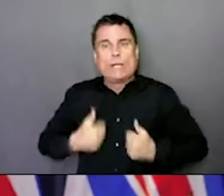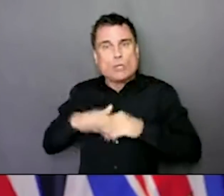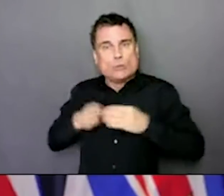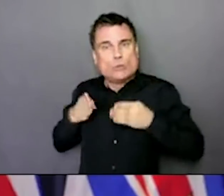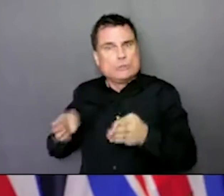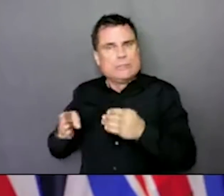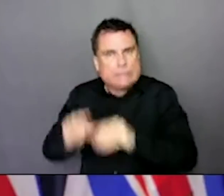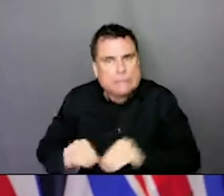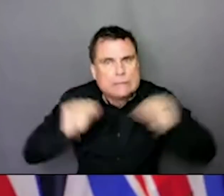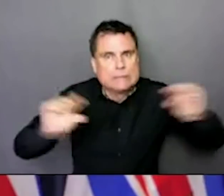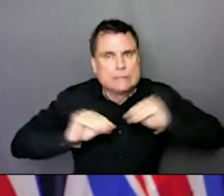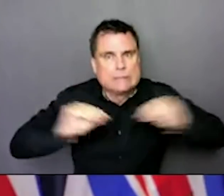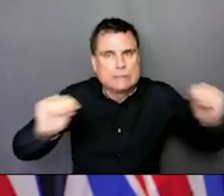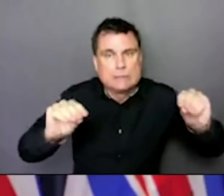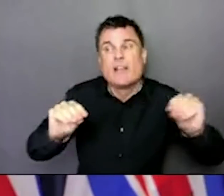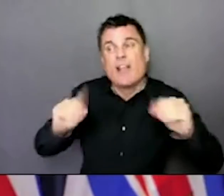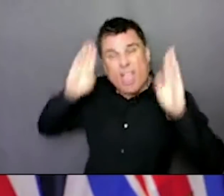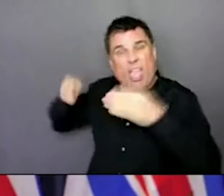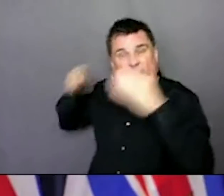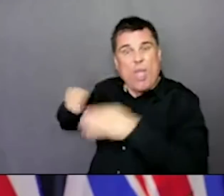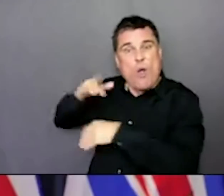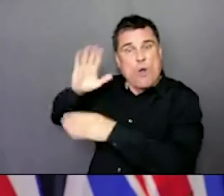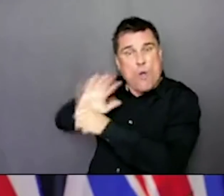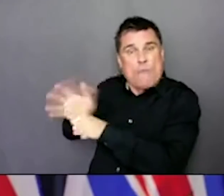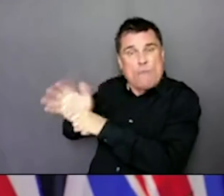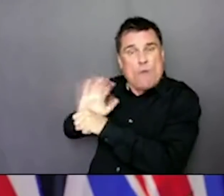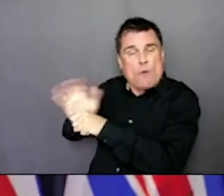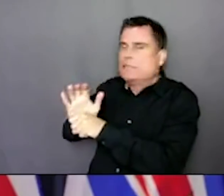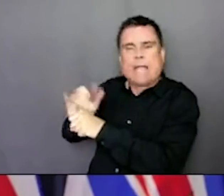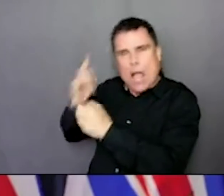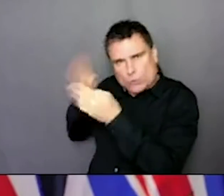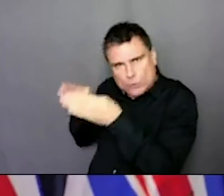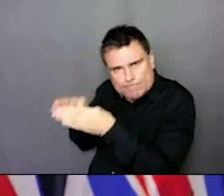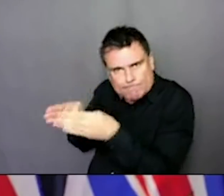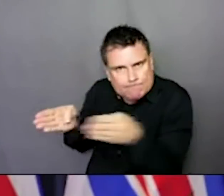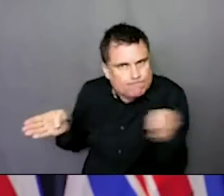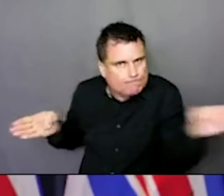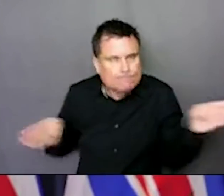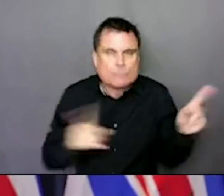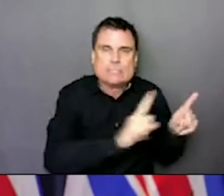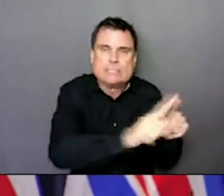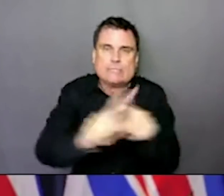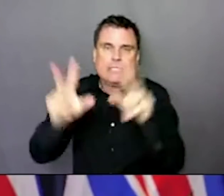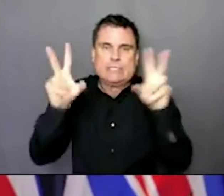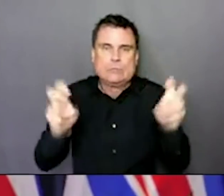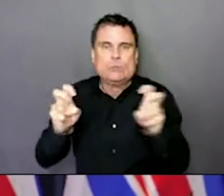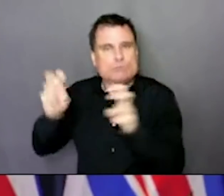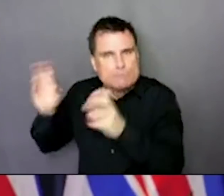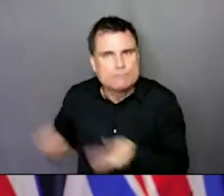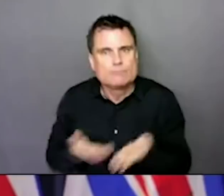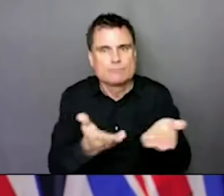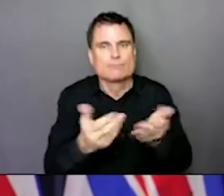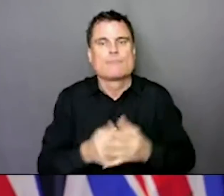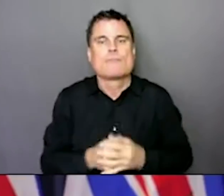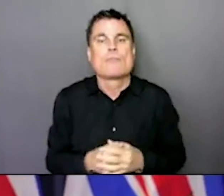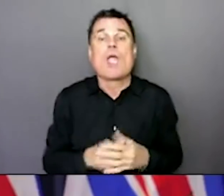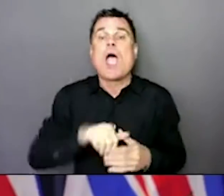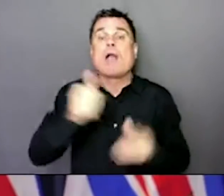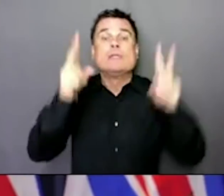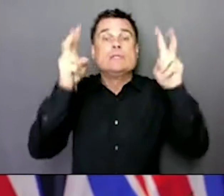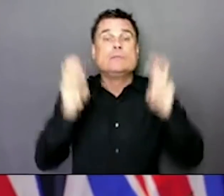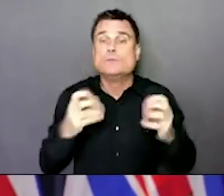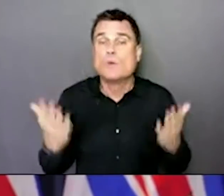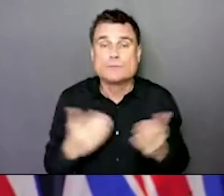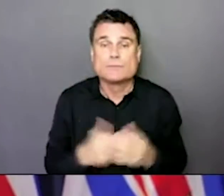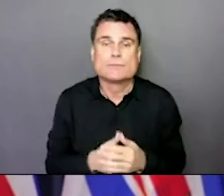on what has been an unprecedented expansion of childcare in British Columbia. That is an area where I think all British Columbians, regardless of